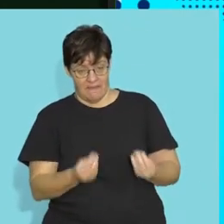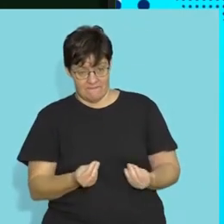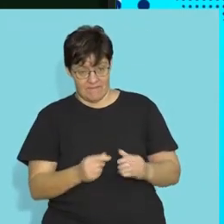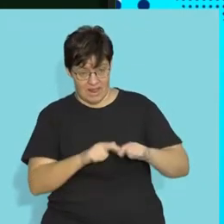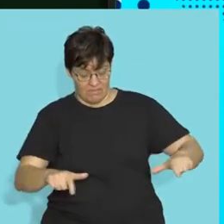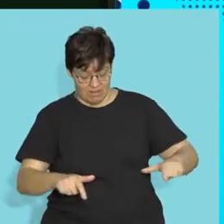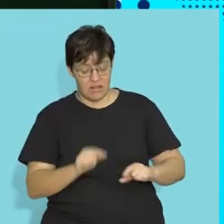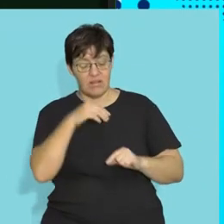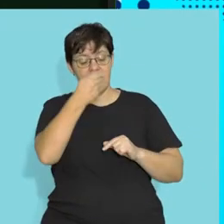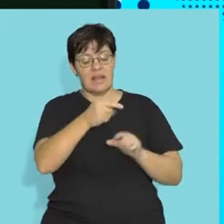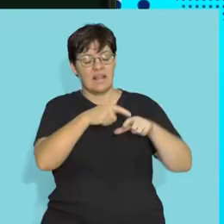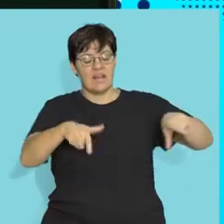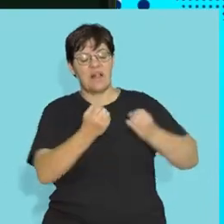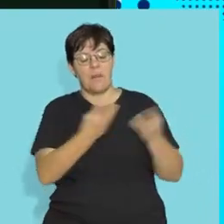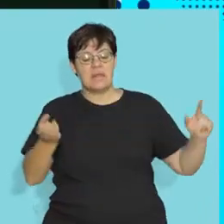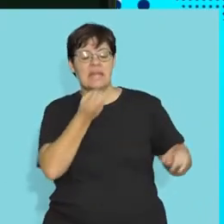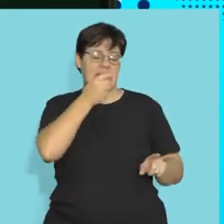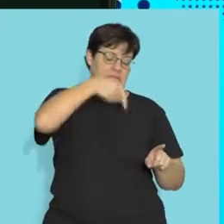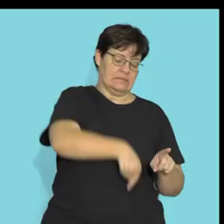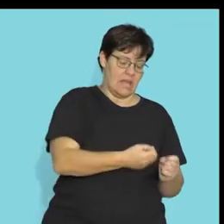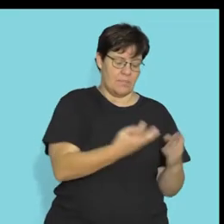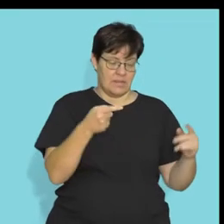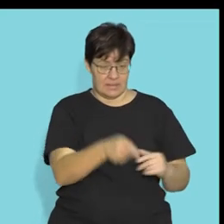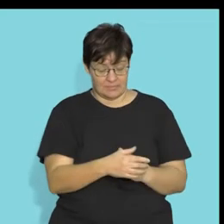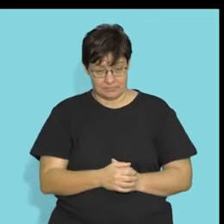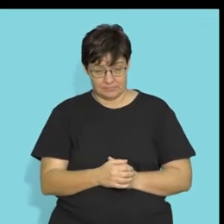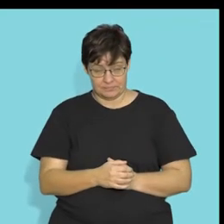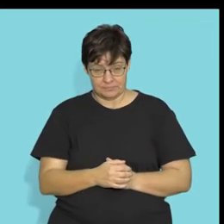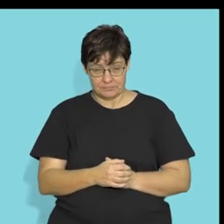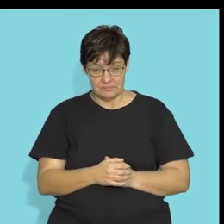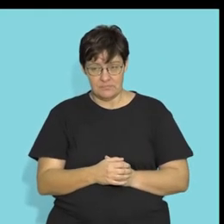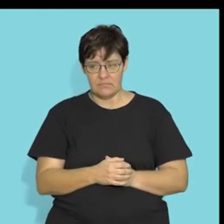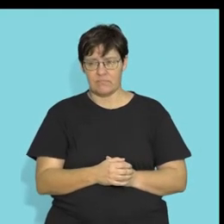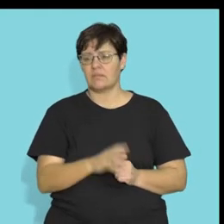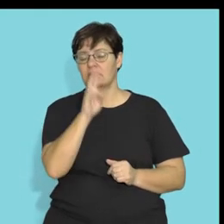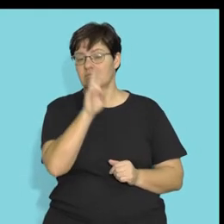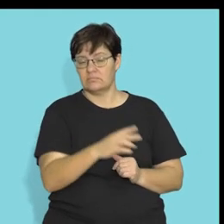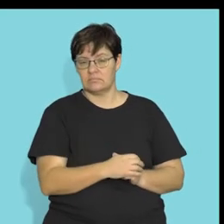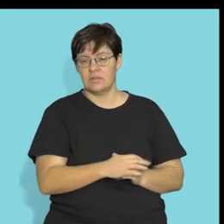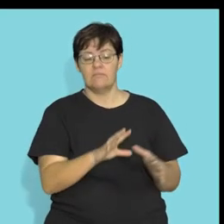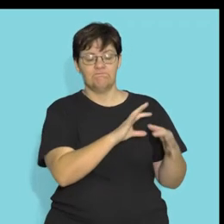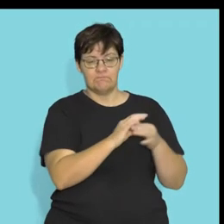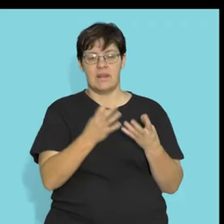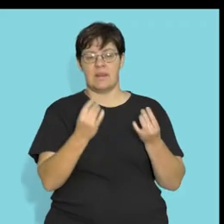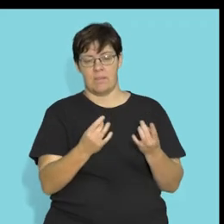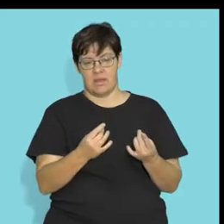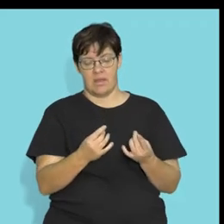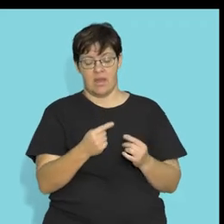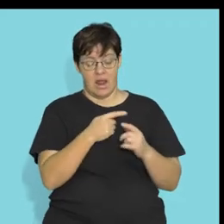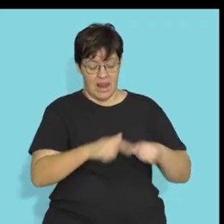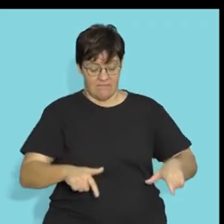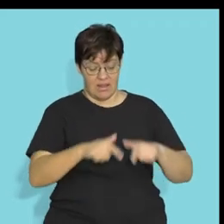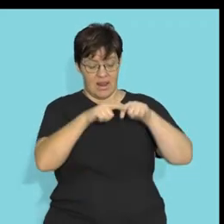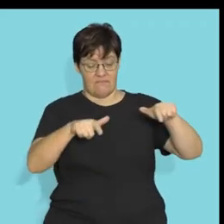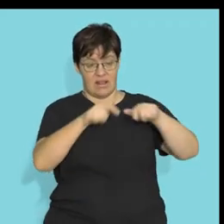each trophic level. Let's try and recognize what that means. So as I mentioned, it's the relative number of individuals at